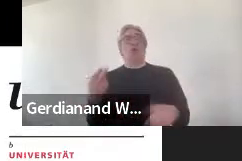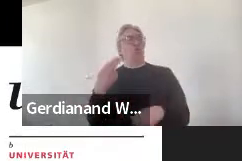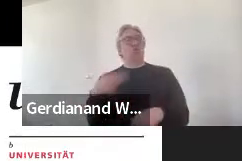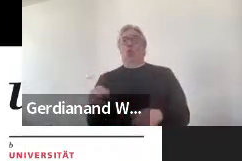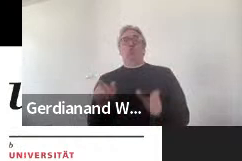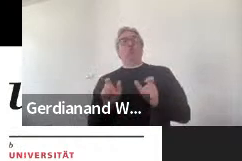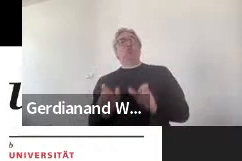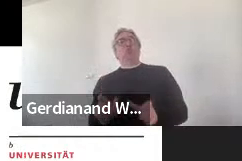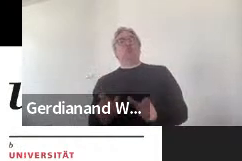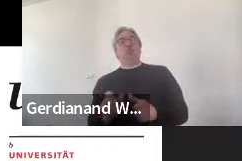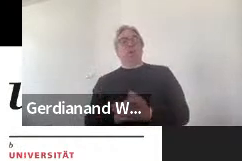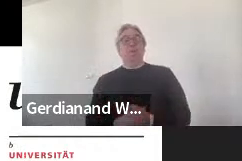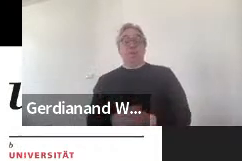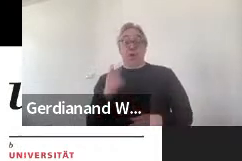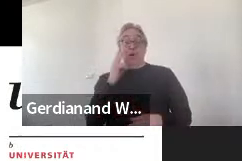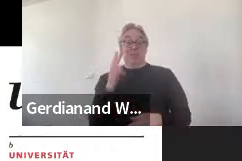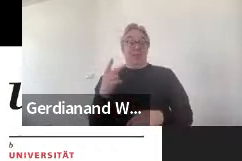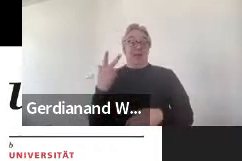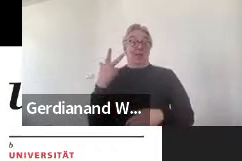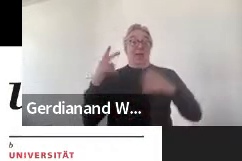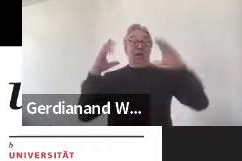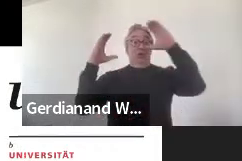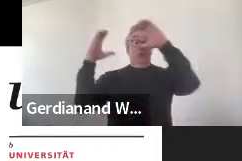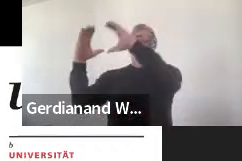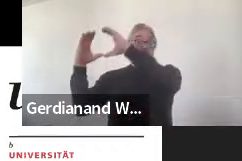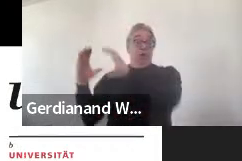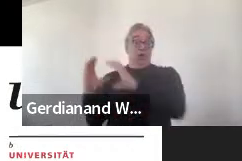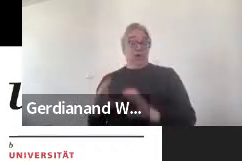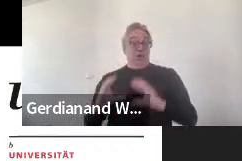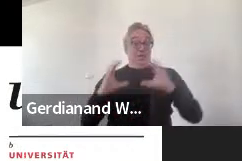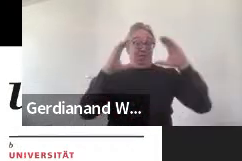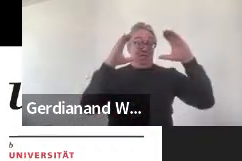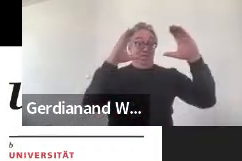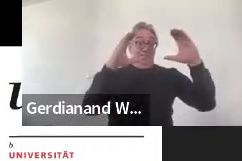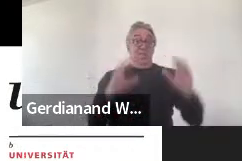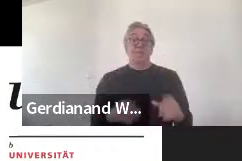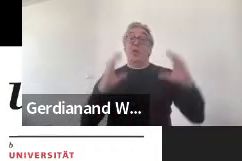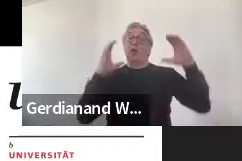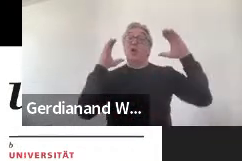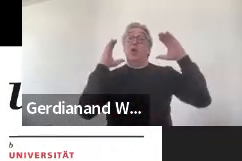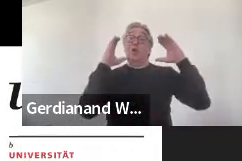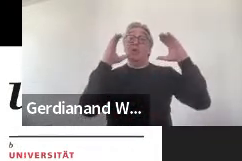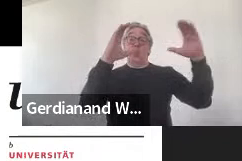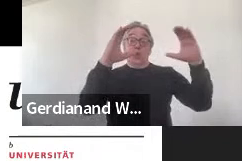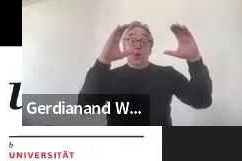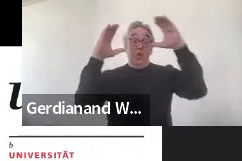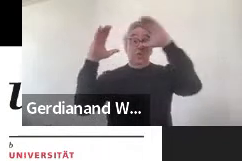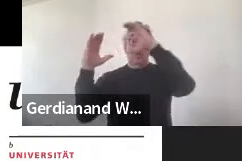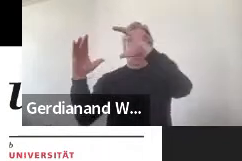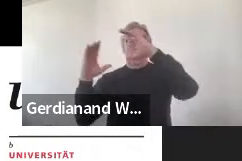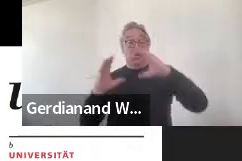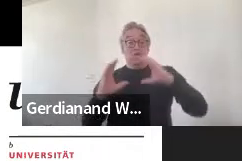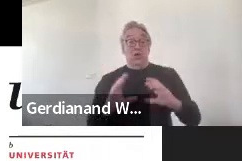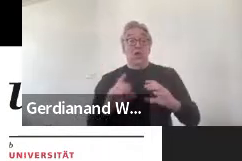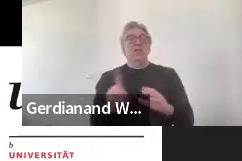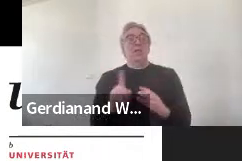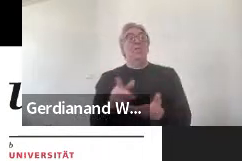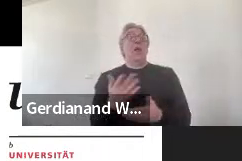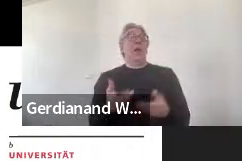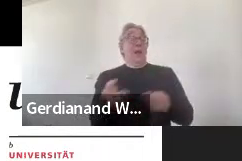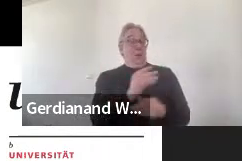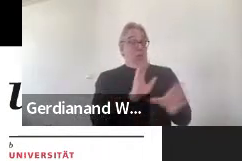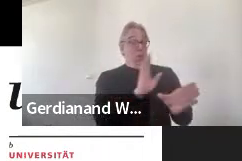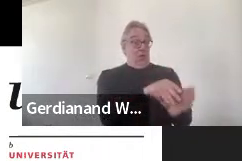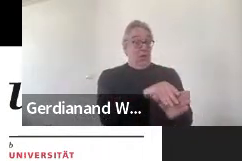a graph with 3 circles. Each of the circles represents a dimension of inclusion, the economical,